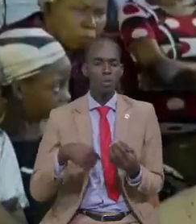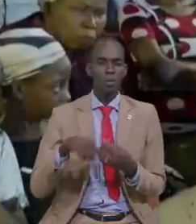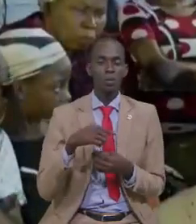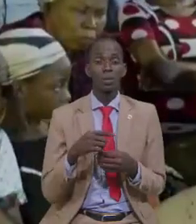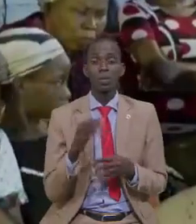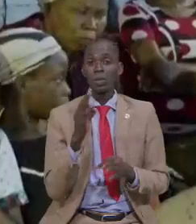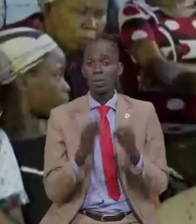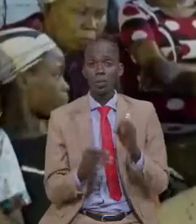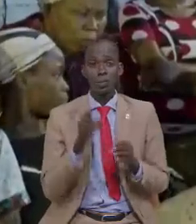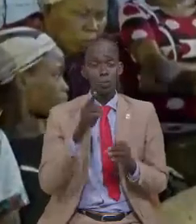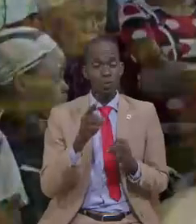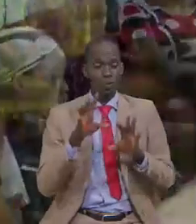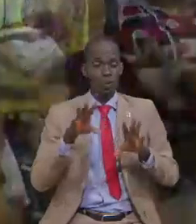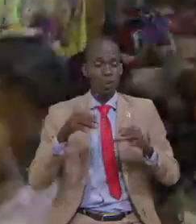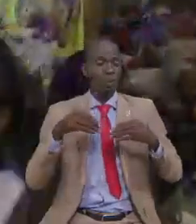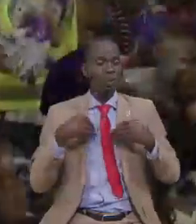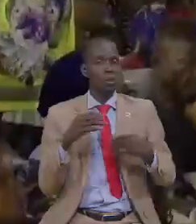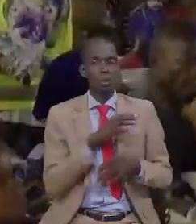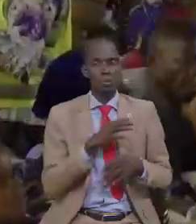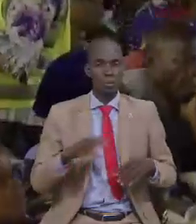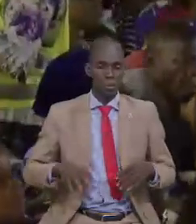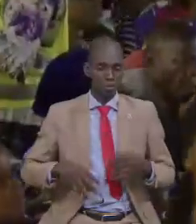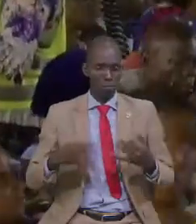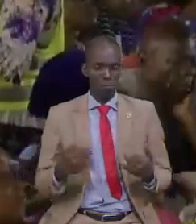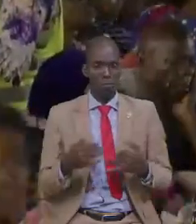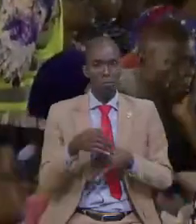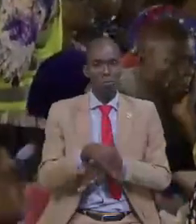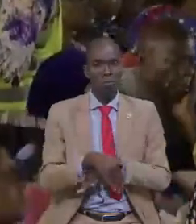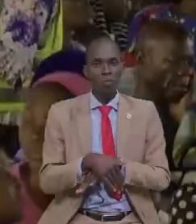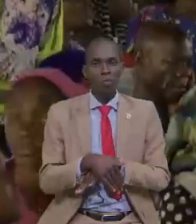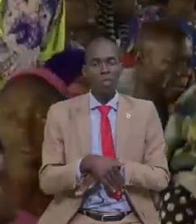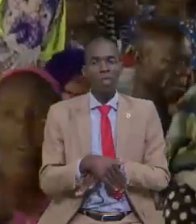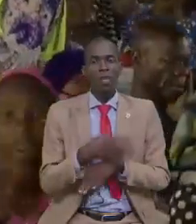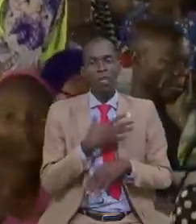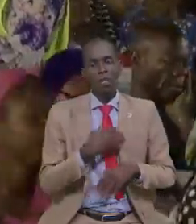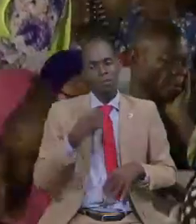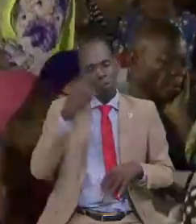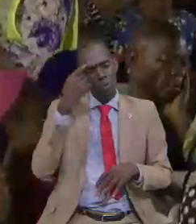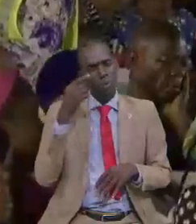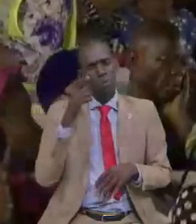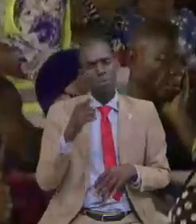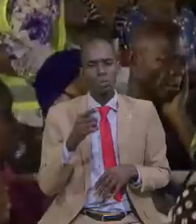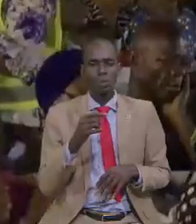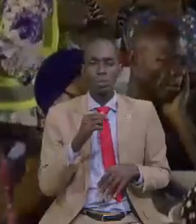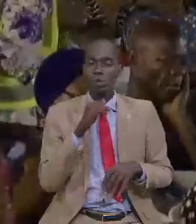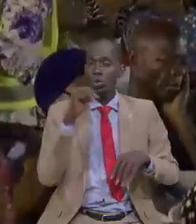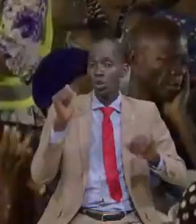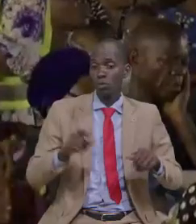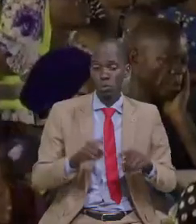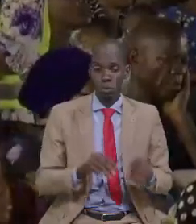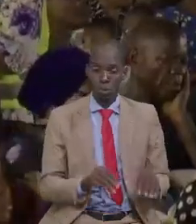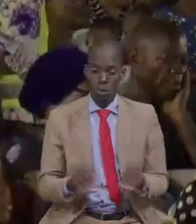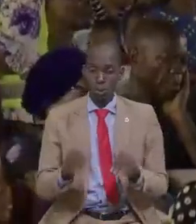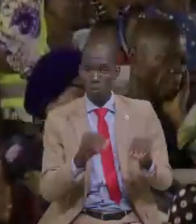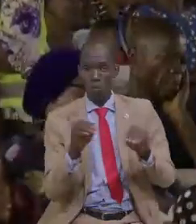to Christ, but because you are helpless, sitting down, you have